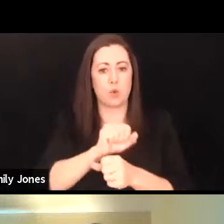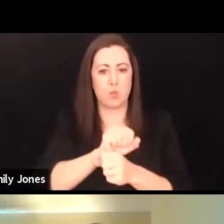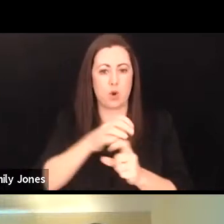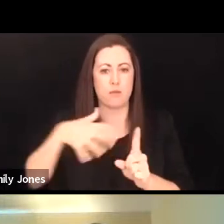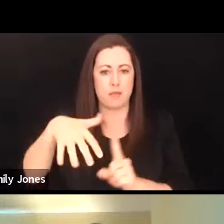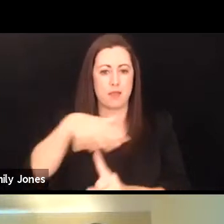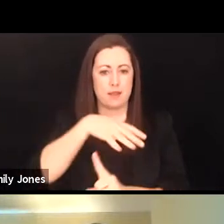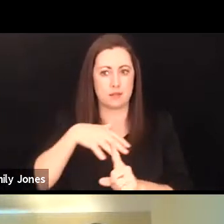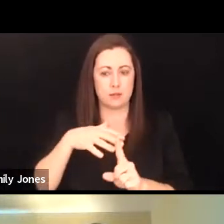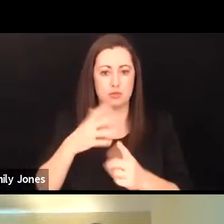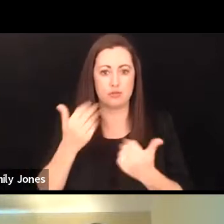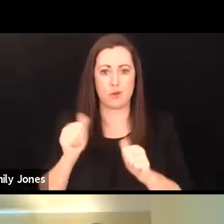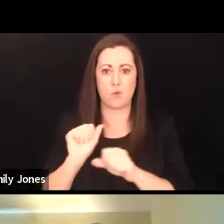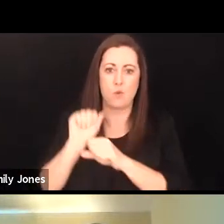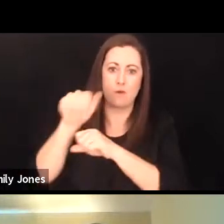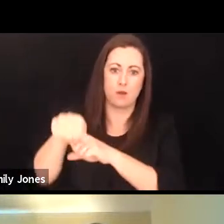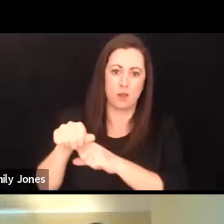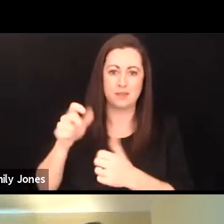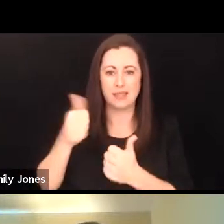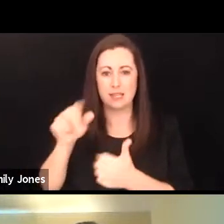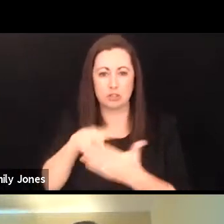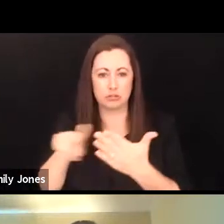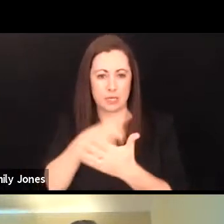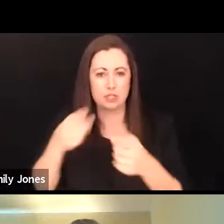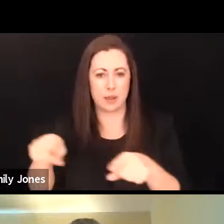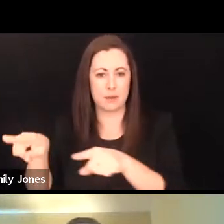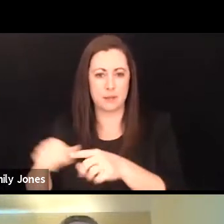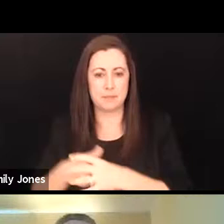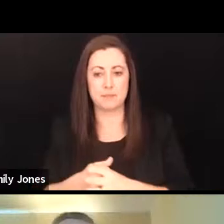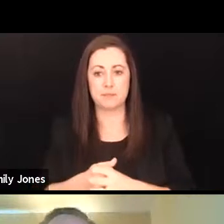overcome discrimination that, that there may be?